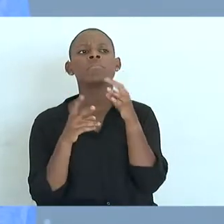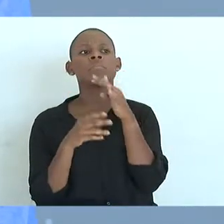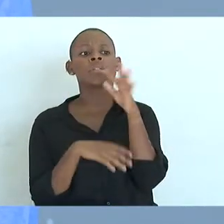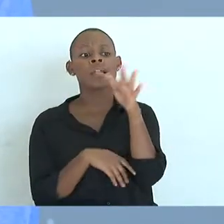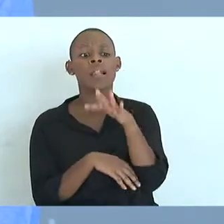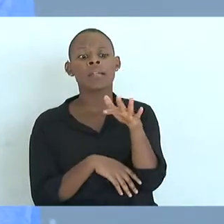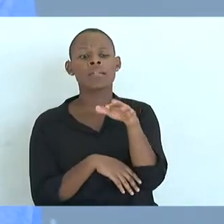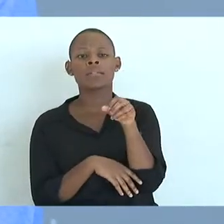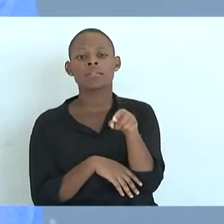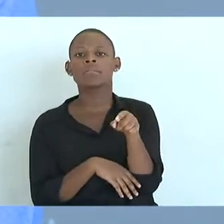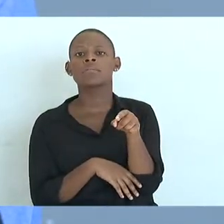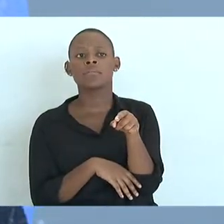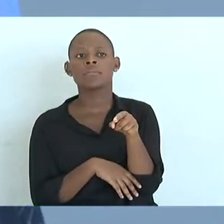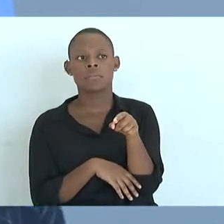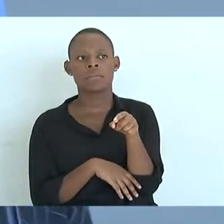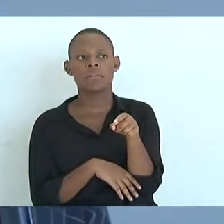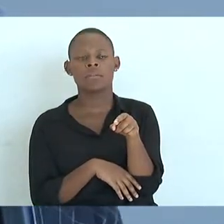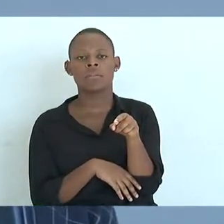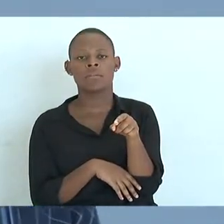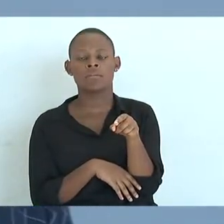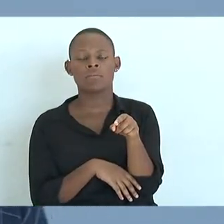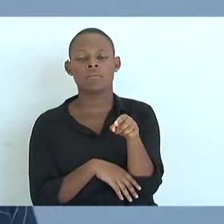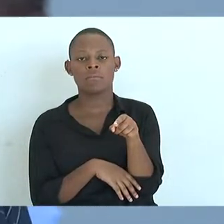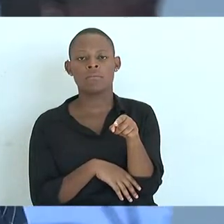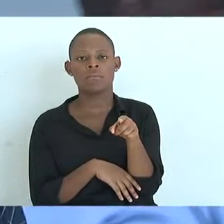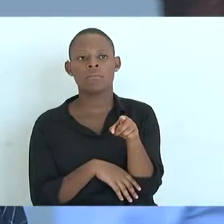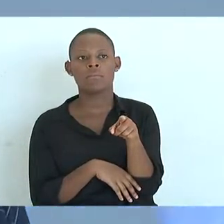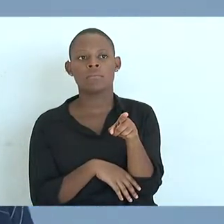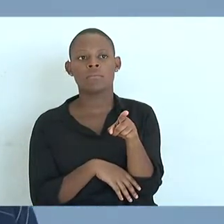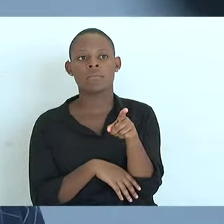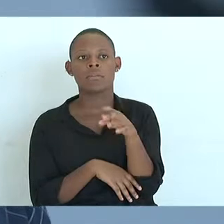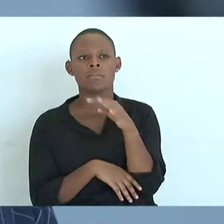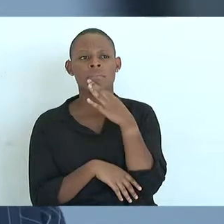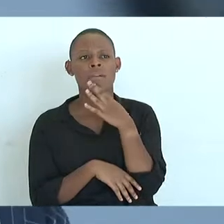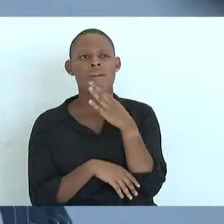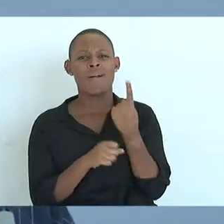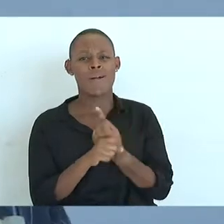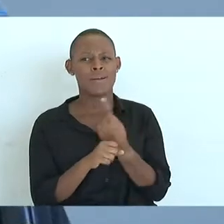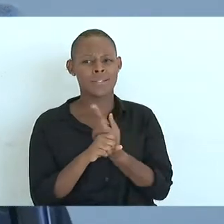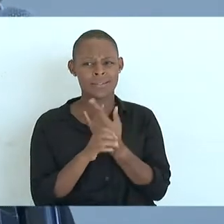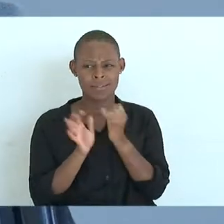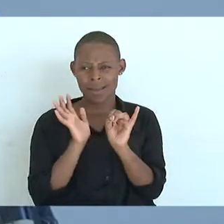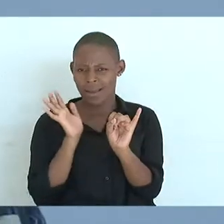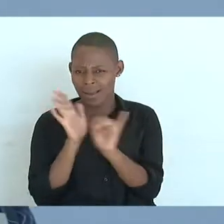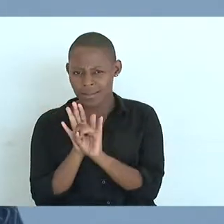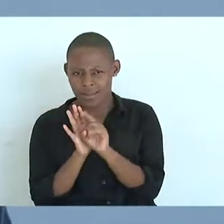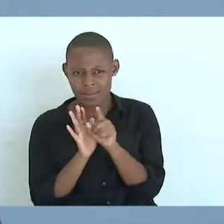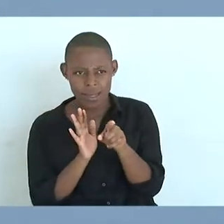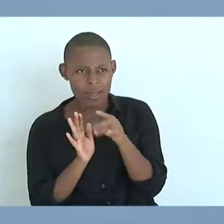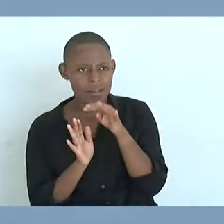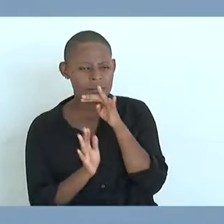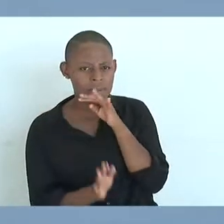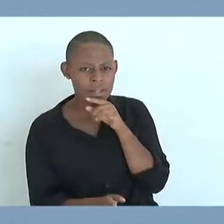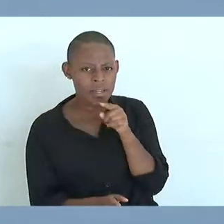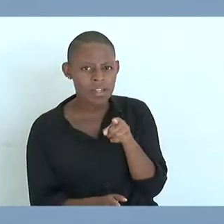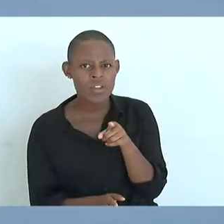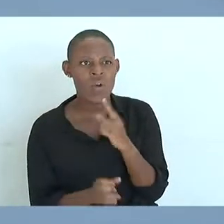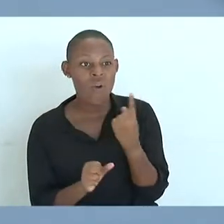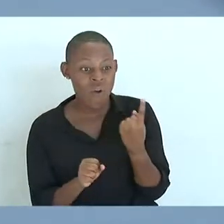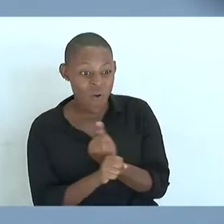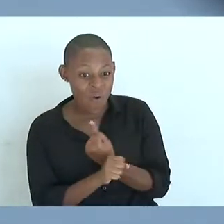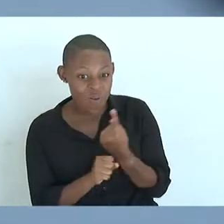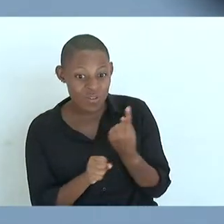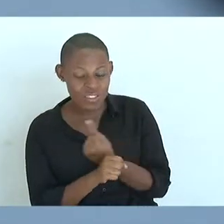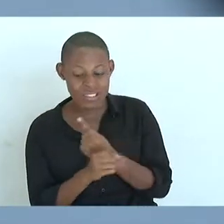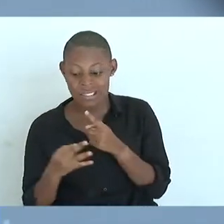raised, I keep on noticing that the emphasis on these 3